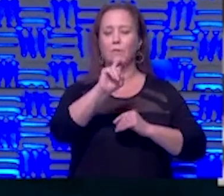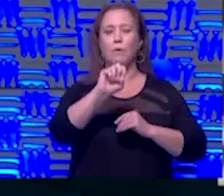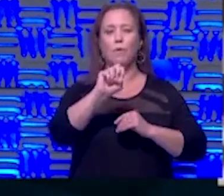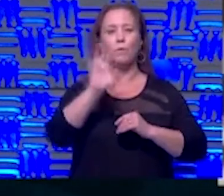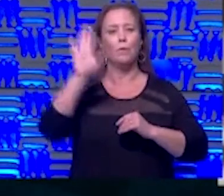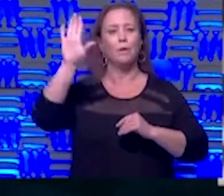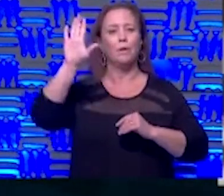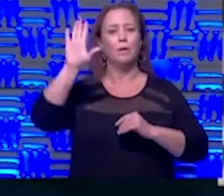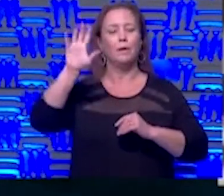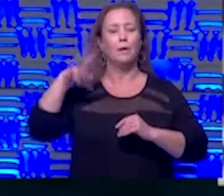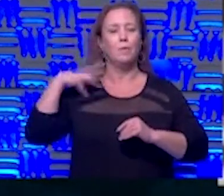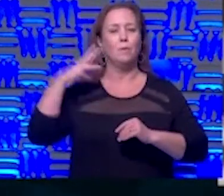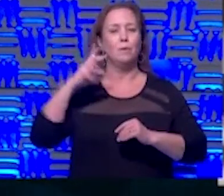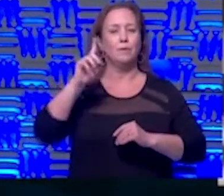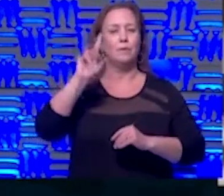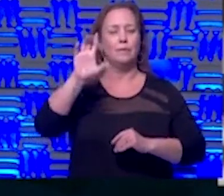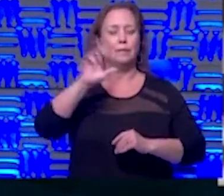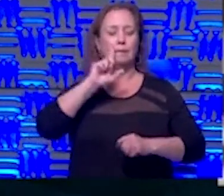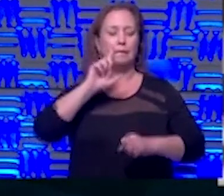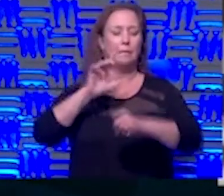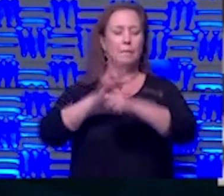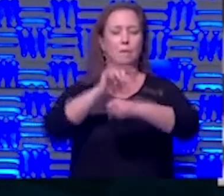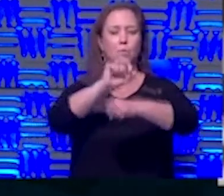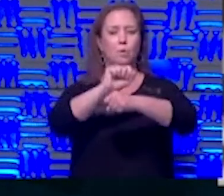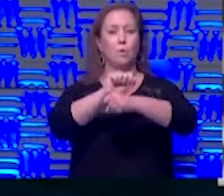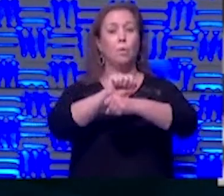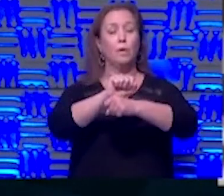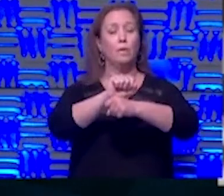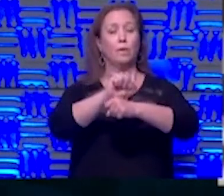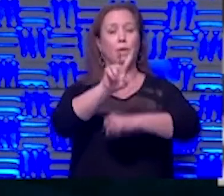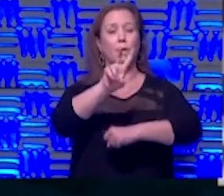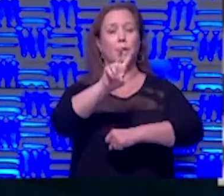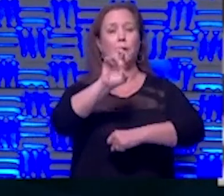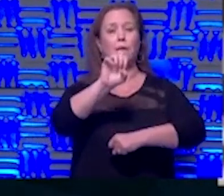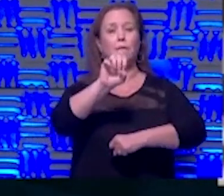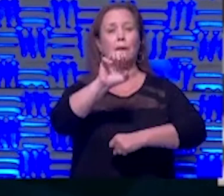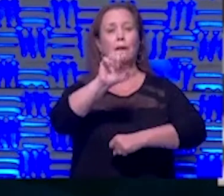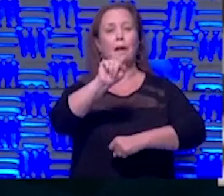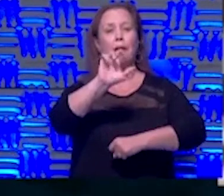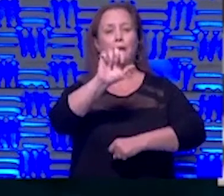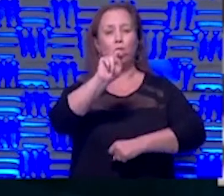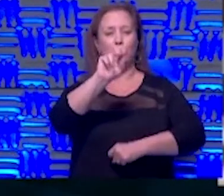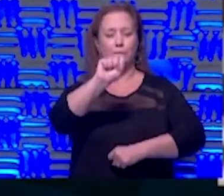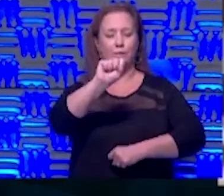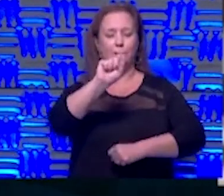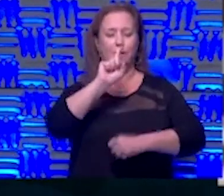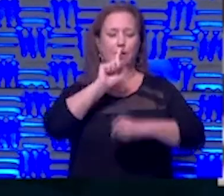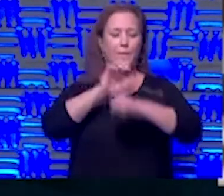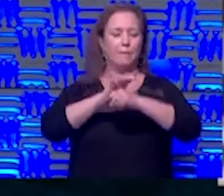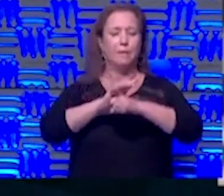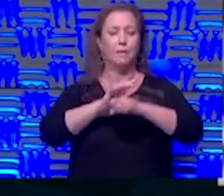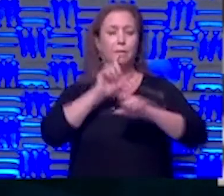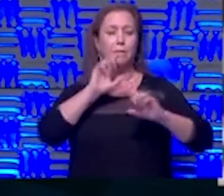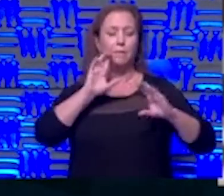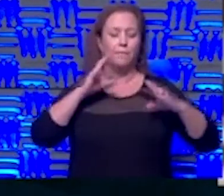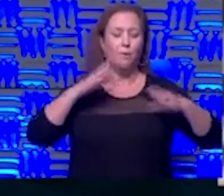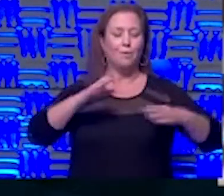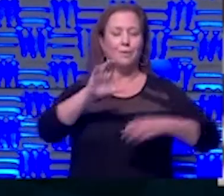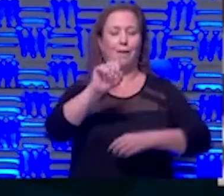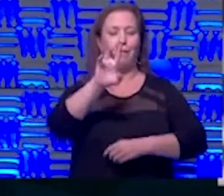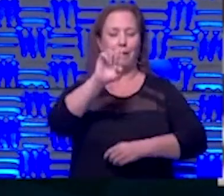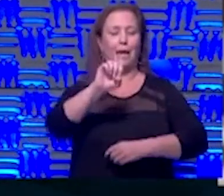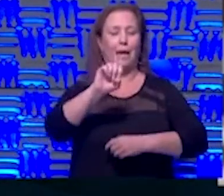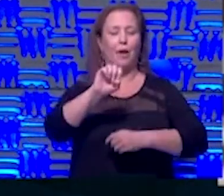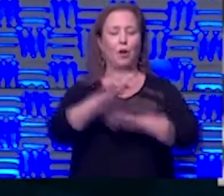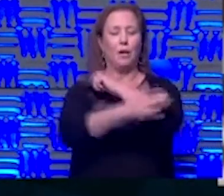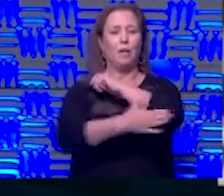His commitment to veterans, the effort to increase and improve the quality of care for those who served our country, especially in these